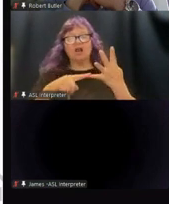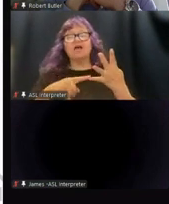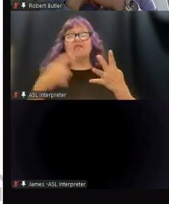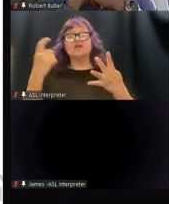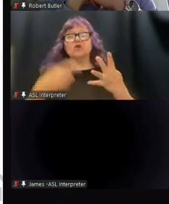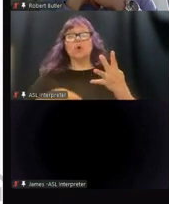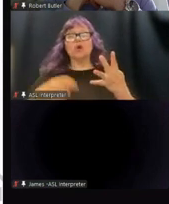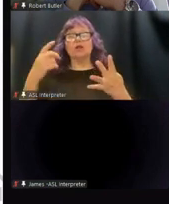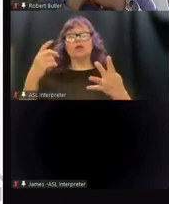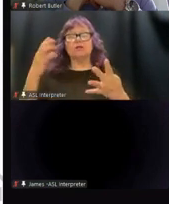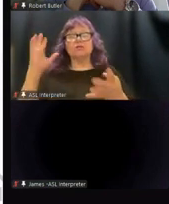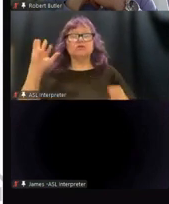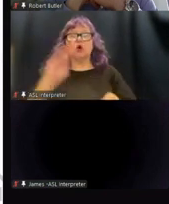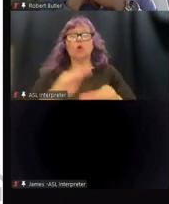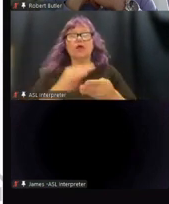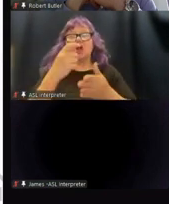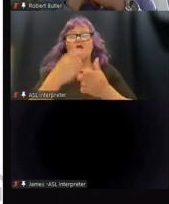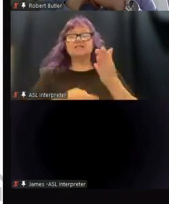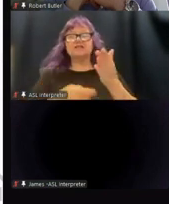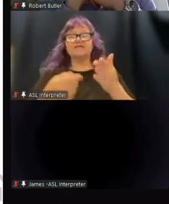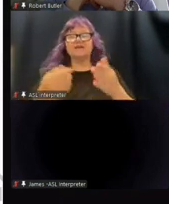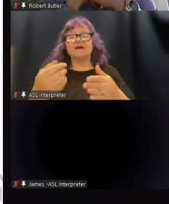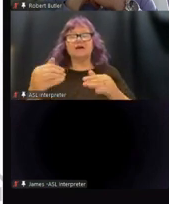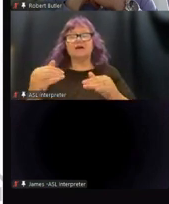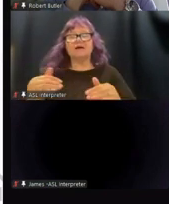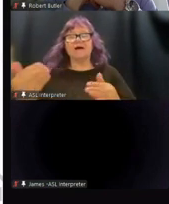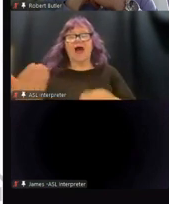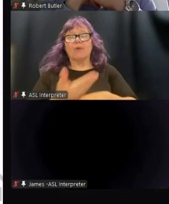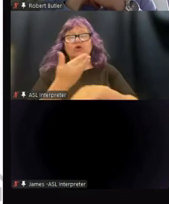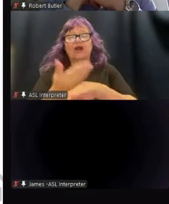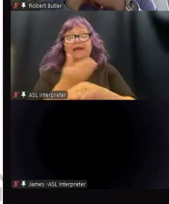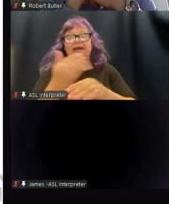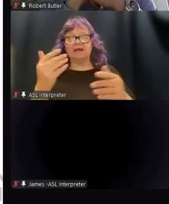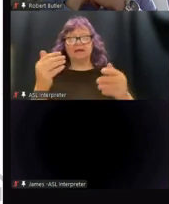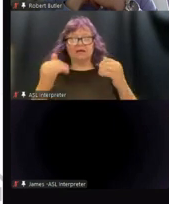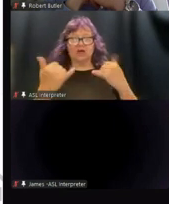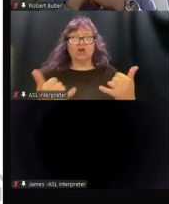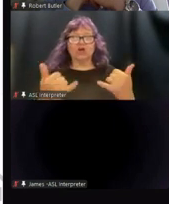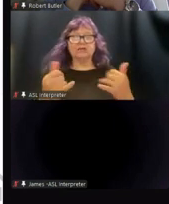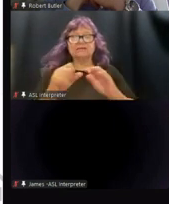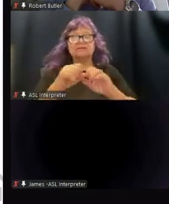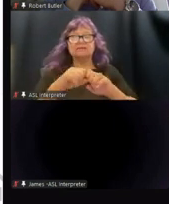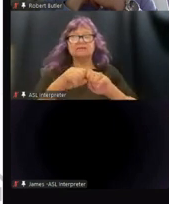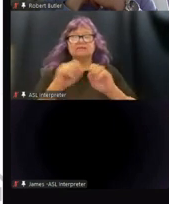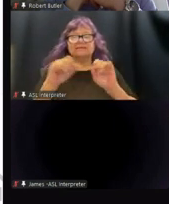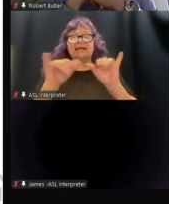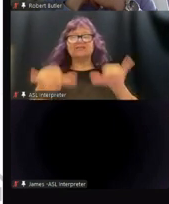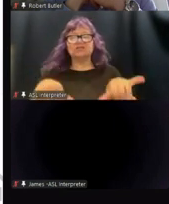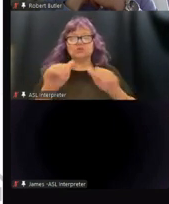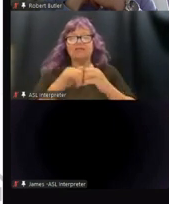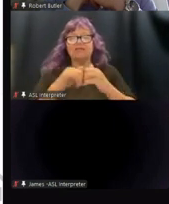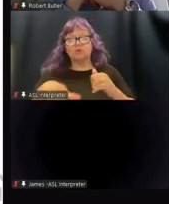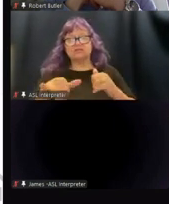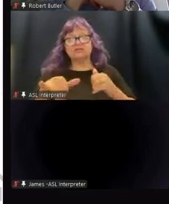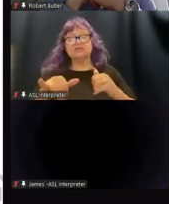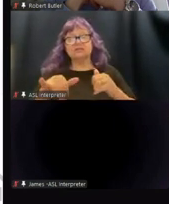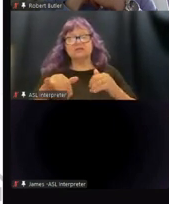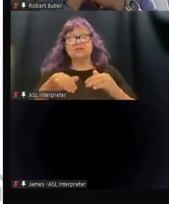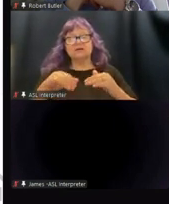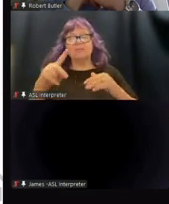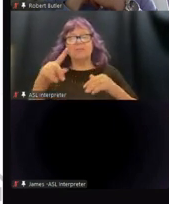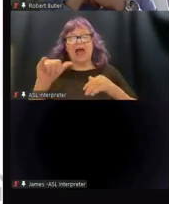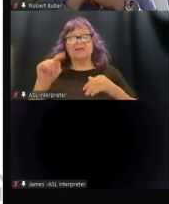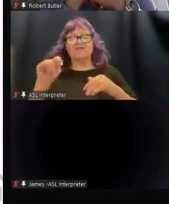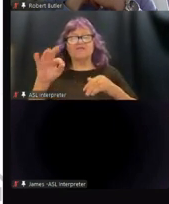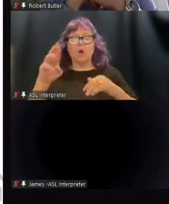of upgrading one of our current stations with these new freestanding platforms, along with those